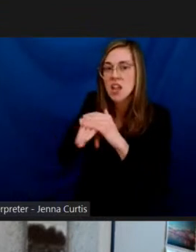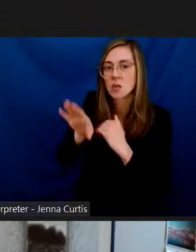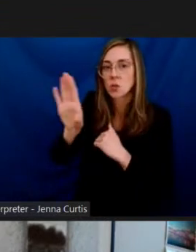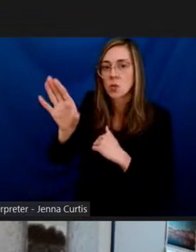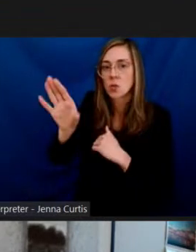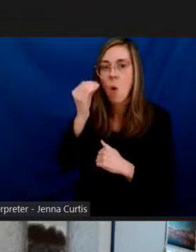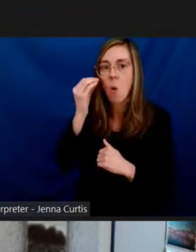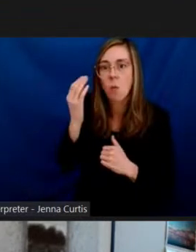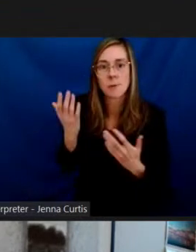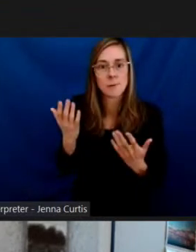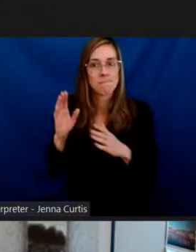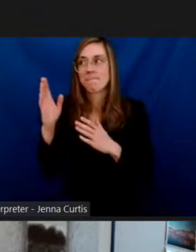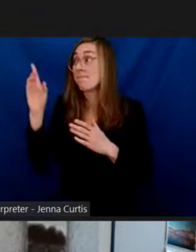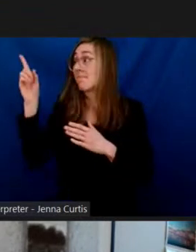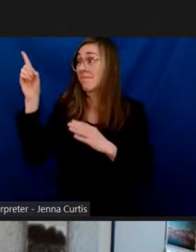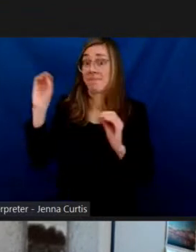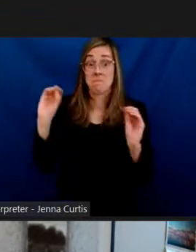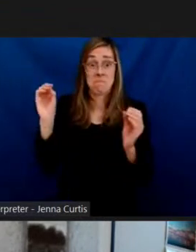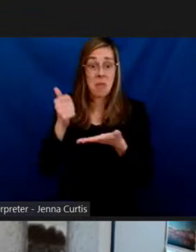a large number?